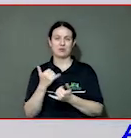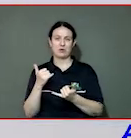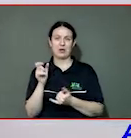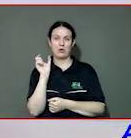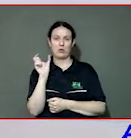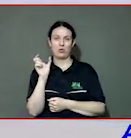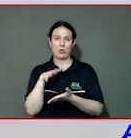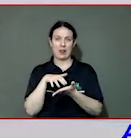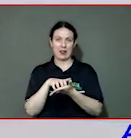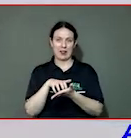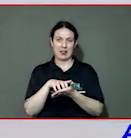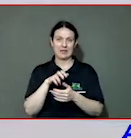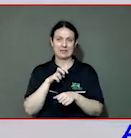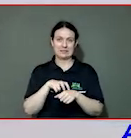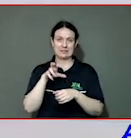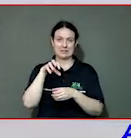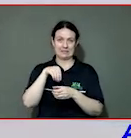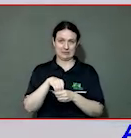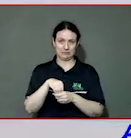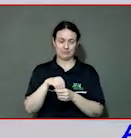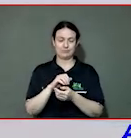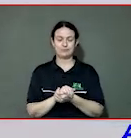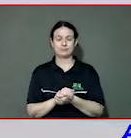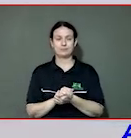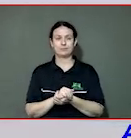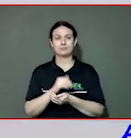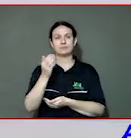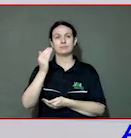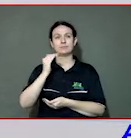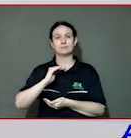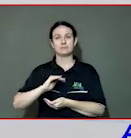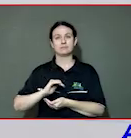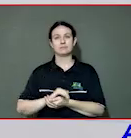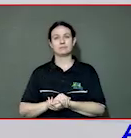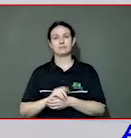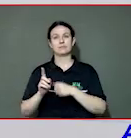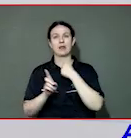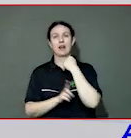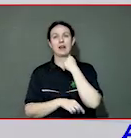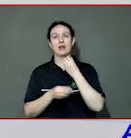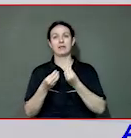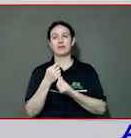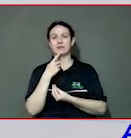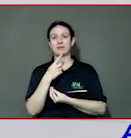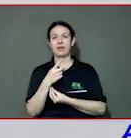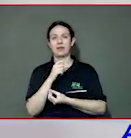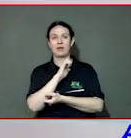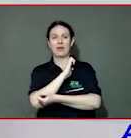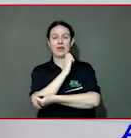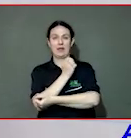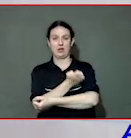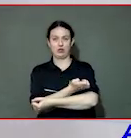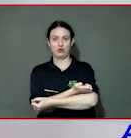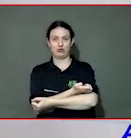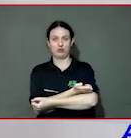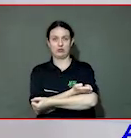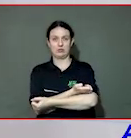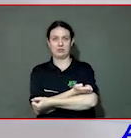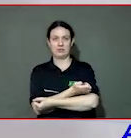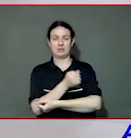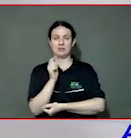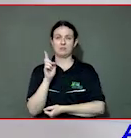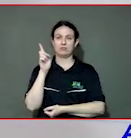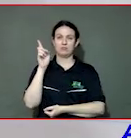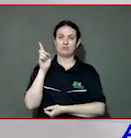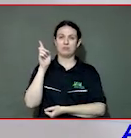weaker. And then I'm just going to say for the last one, energy. So that one,